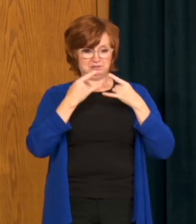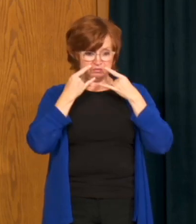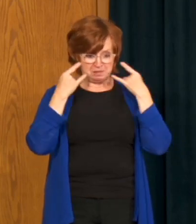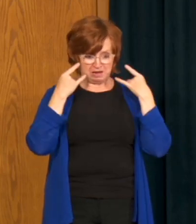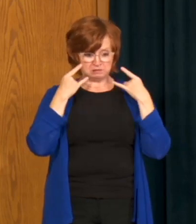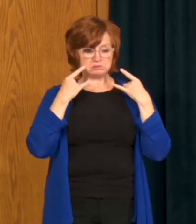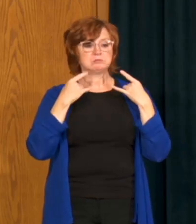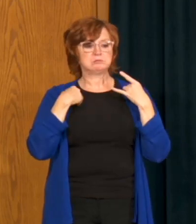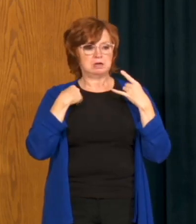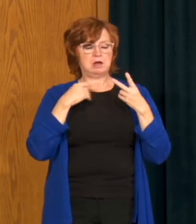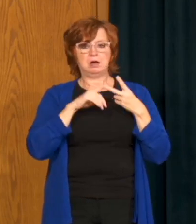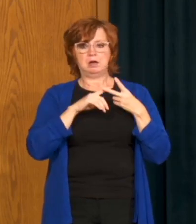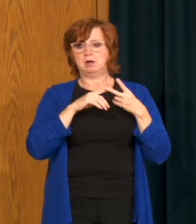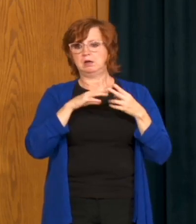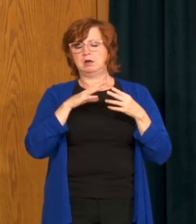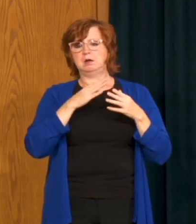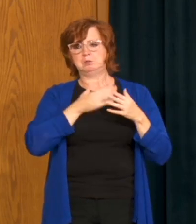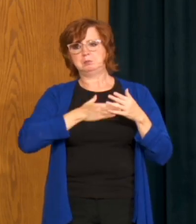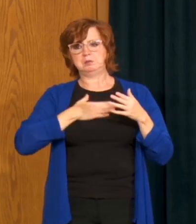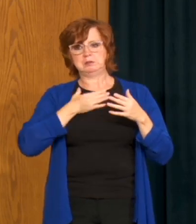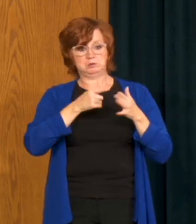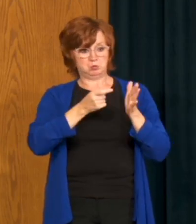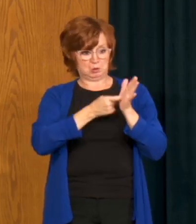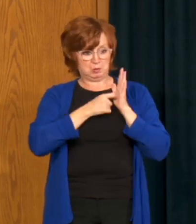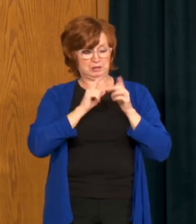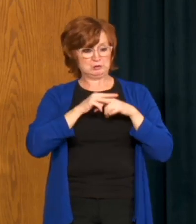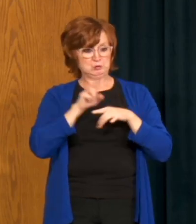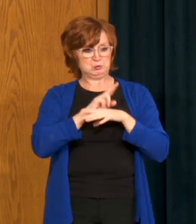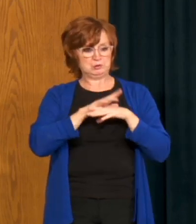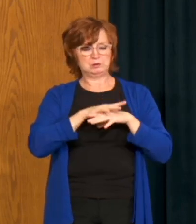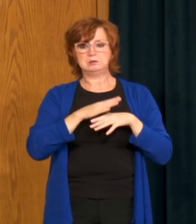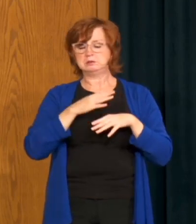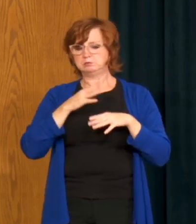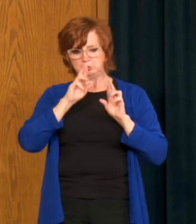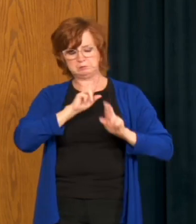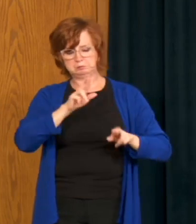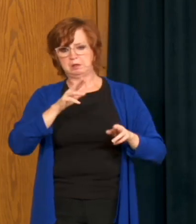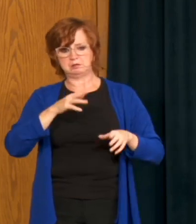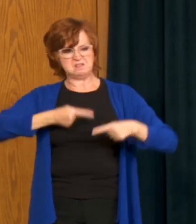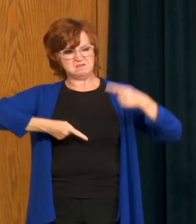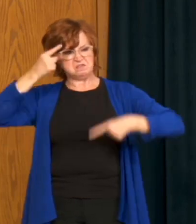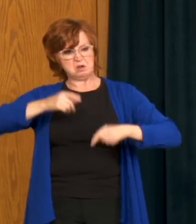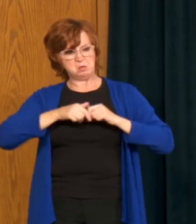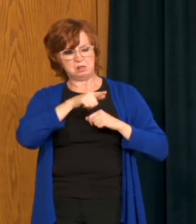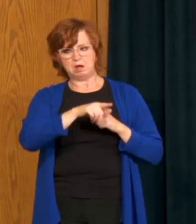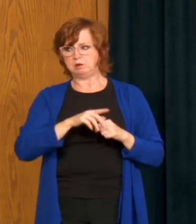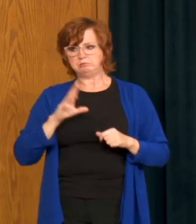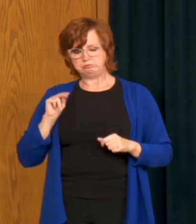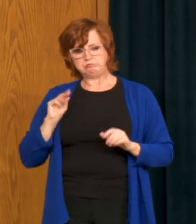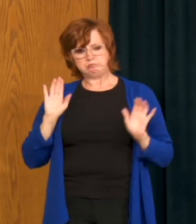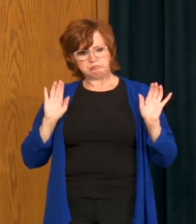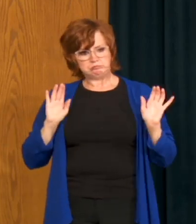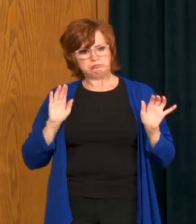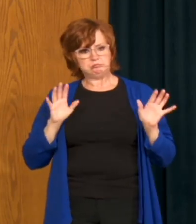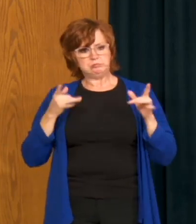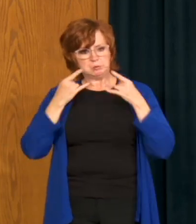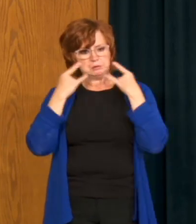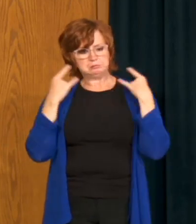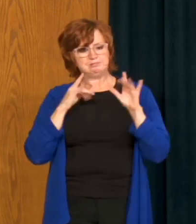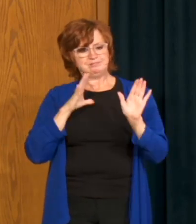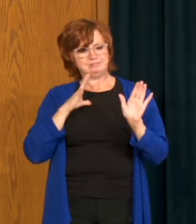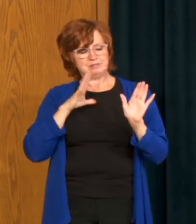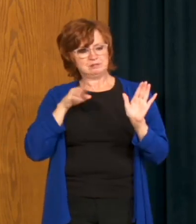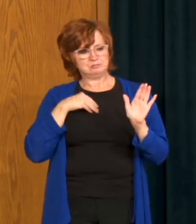wear a mask. Don't get into an argument. If, the businesses are doing their part to have signs so that you can maintain 2-meter distancing.